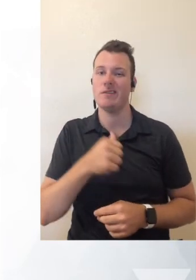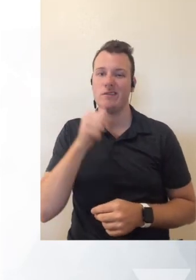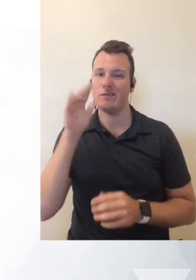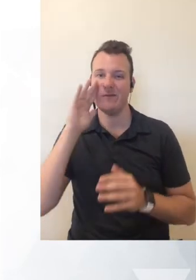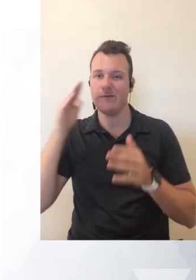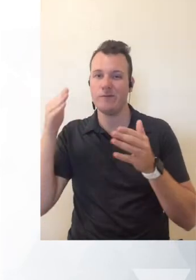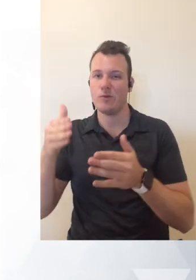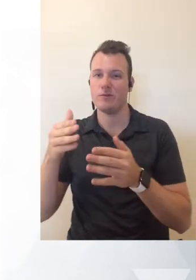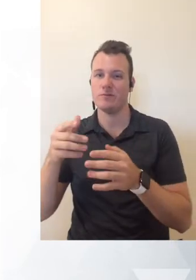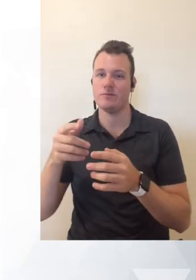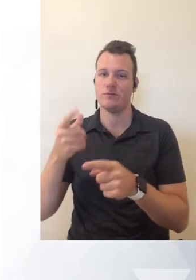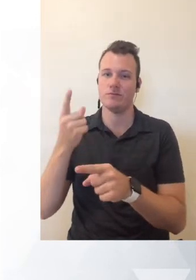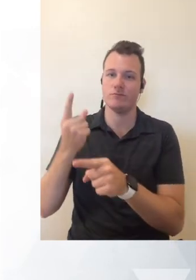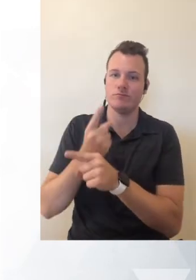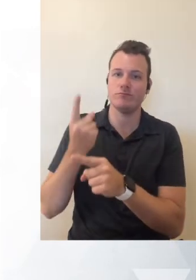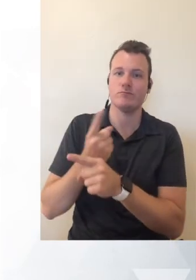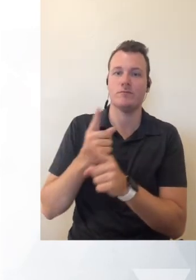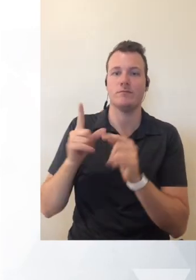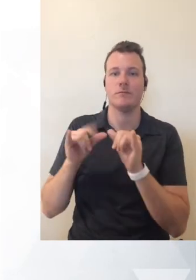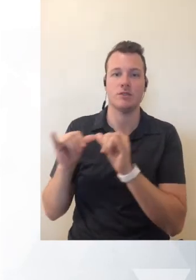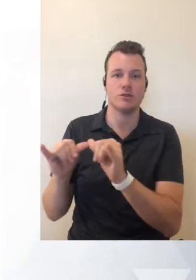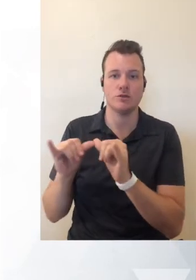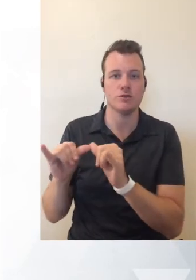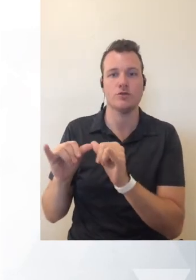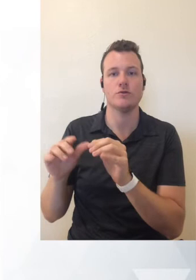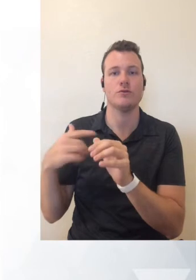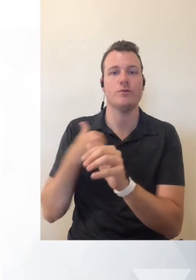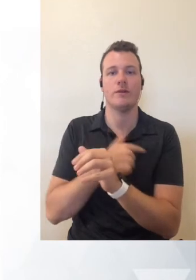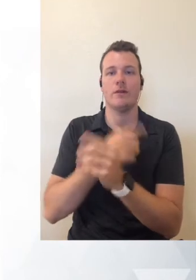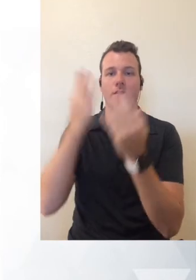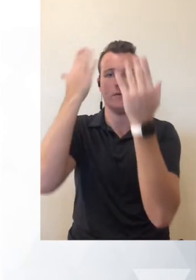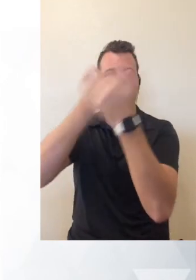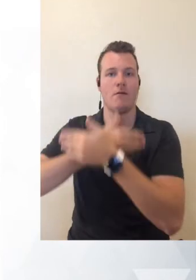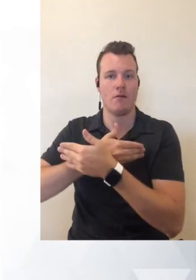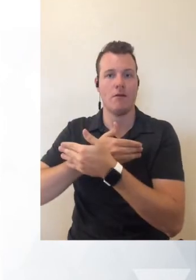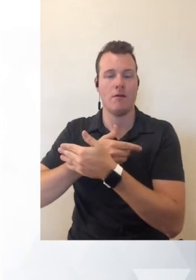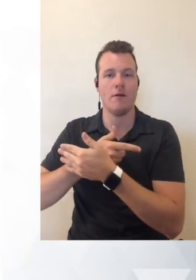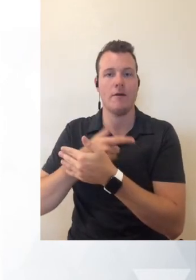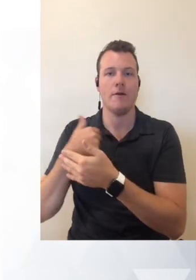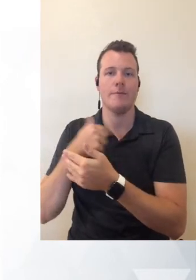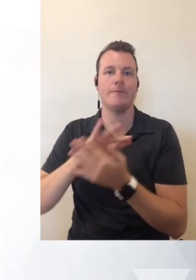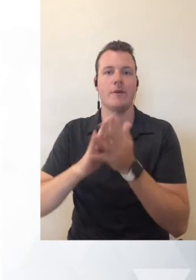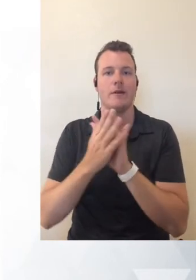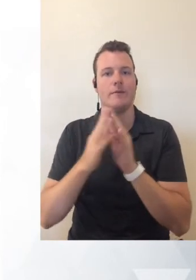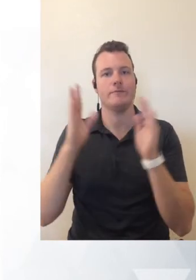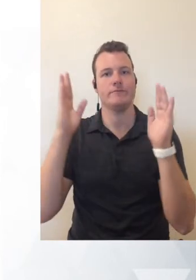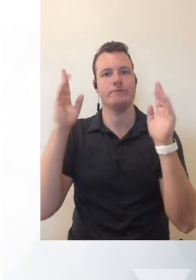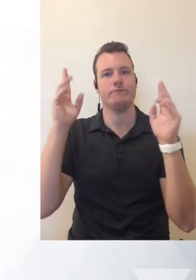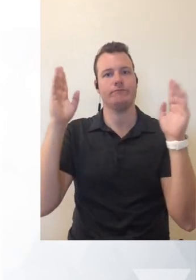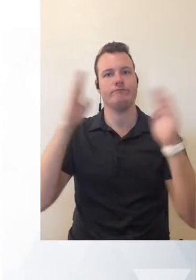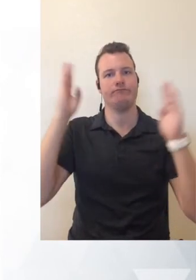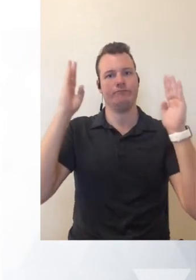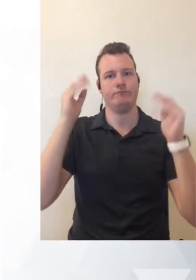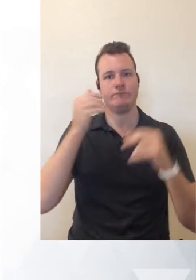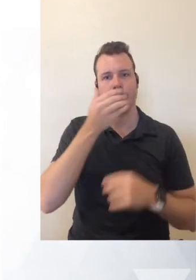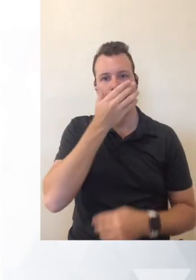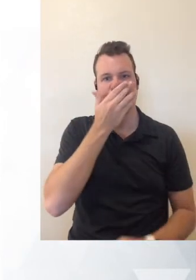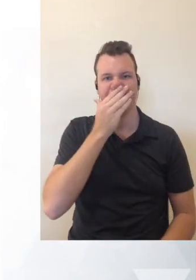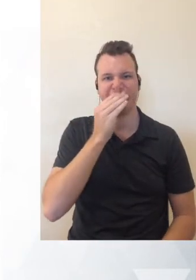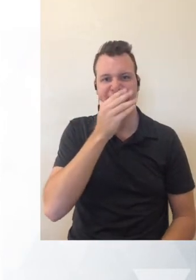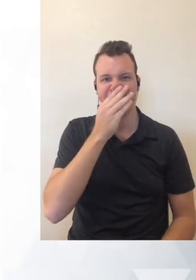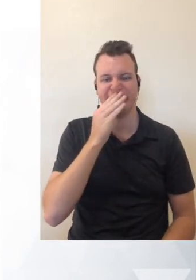we don't spend a lot of time making the right measurements. And then we get ourselves into some trouble.